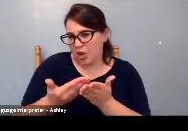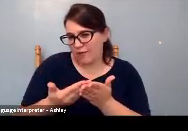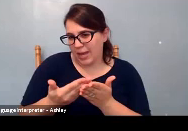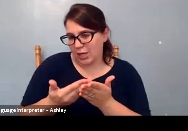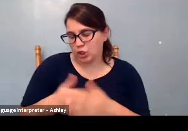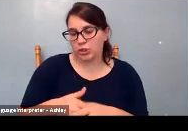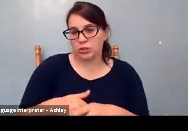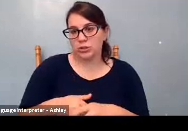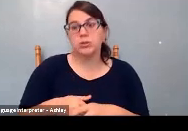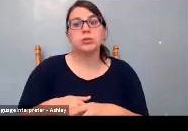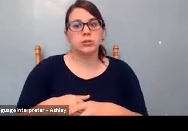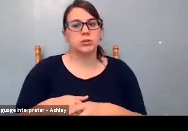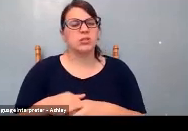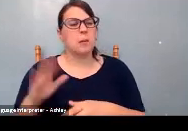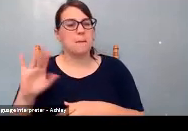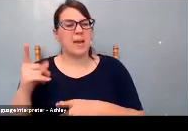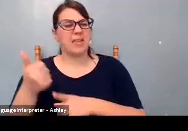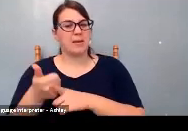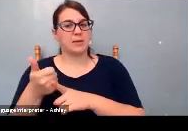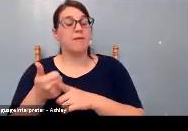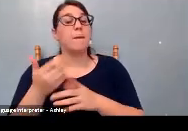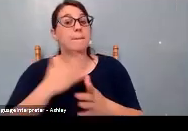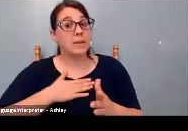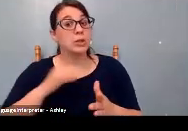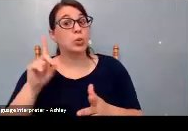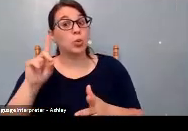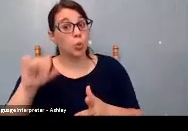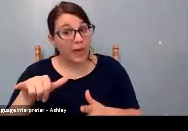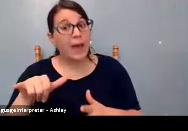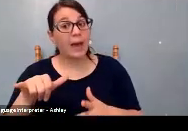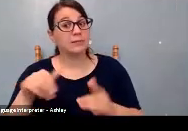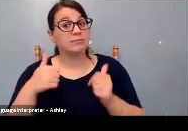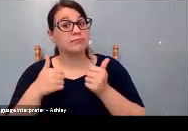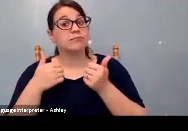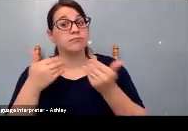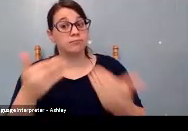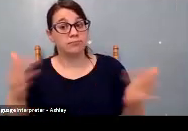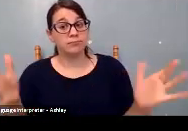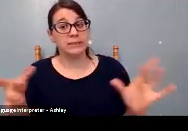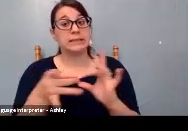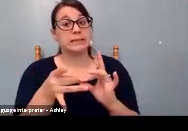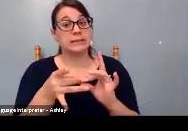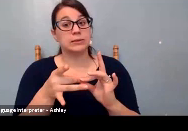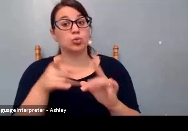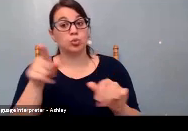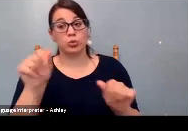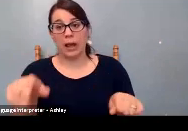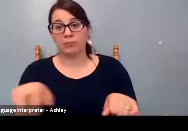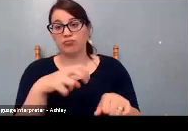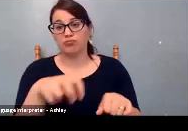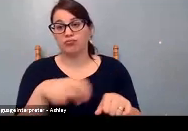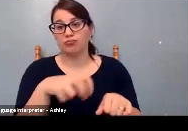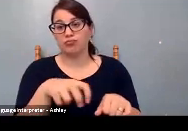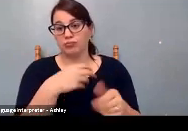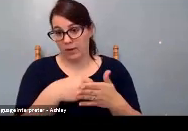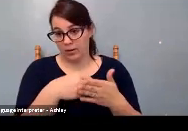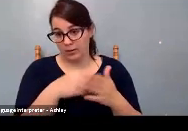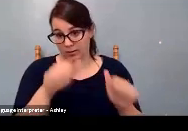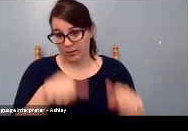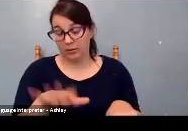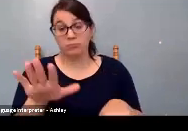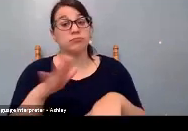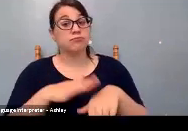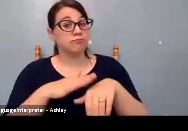complete this so that the accounts can be linked and so that you can make contributions. I will tell you